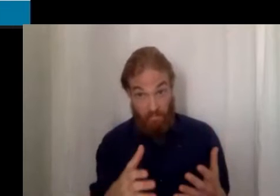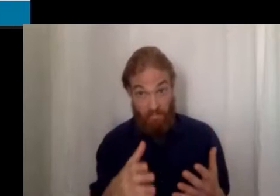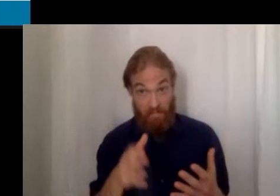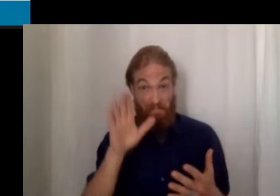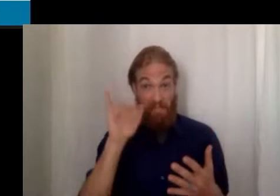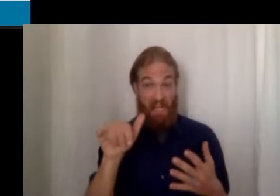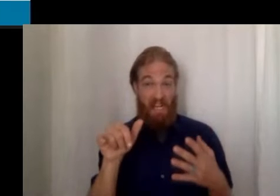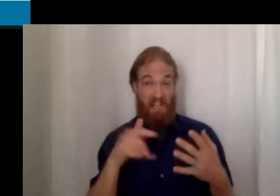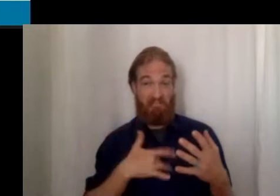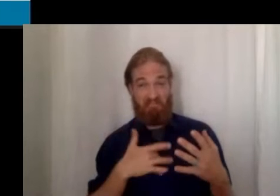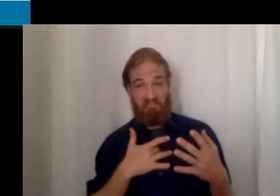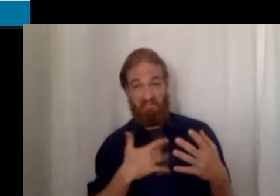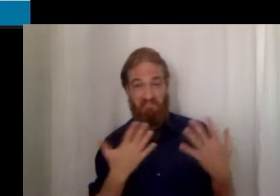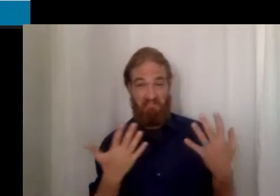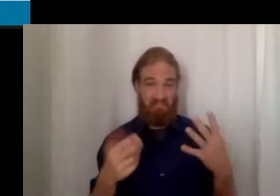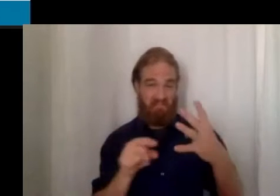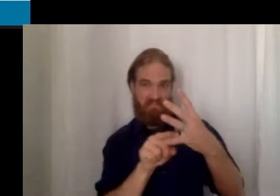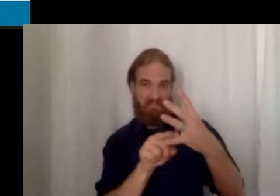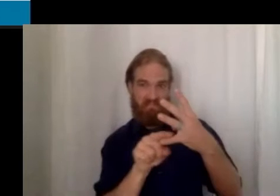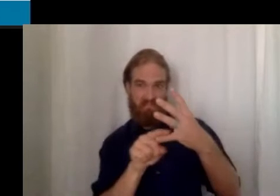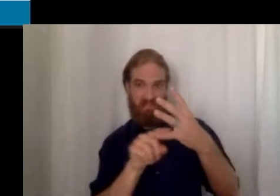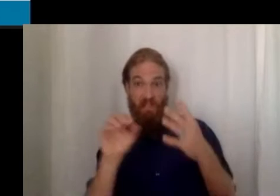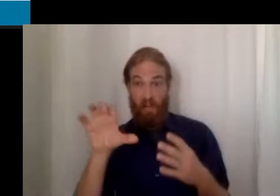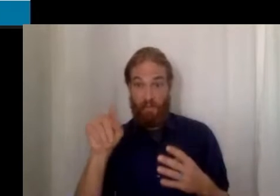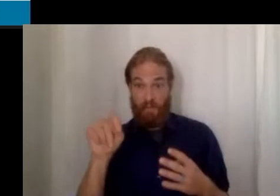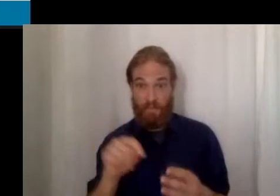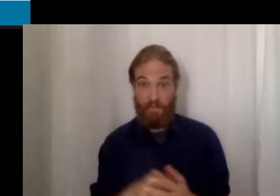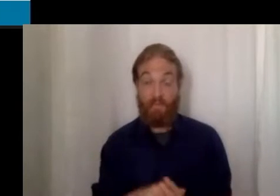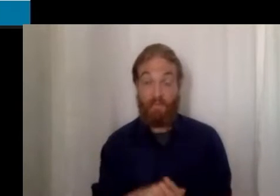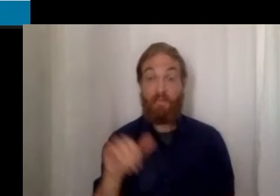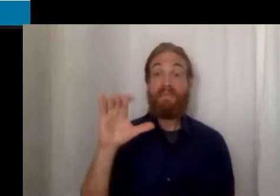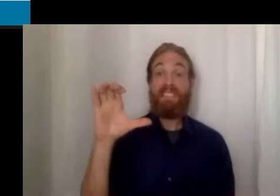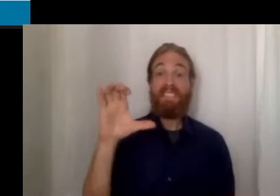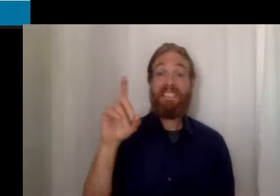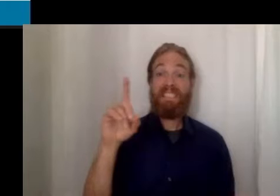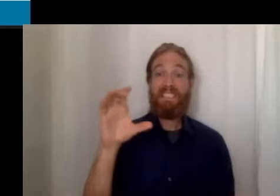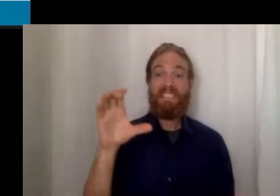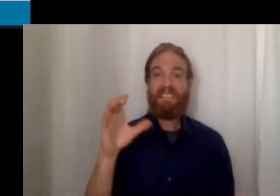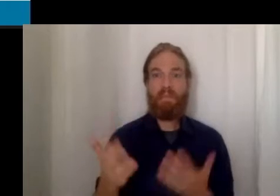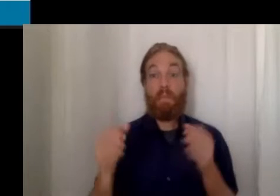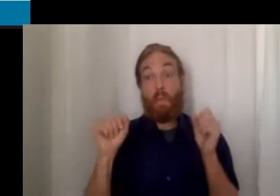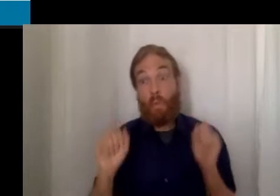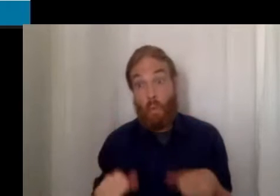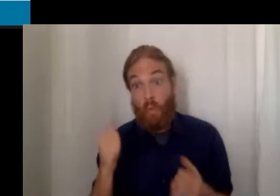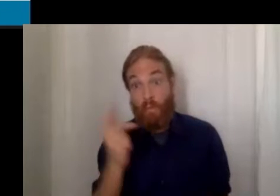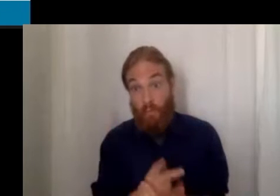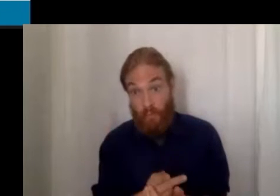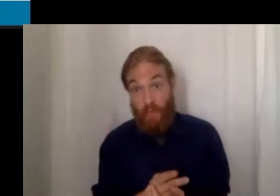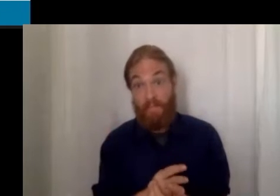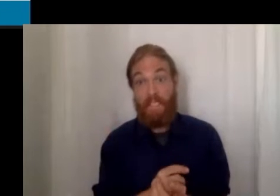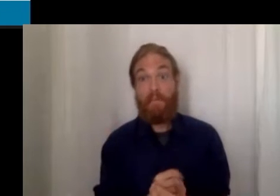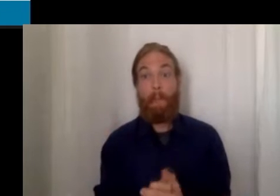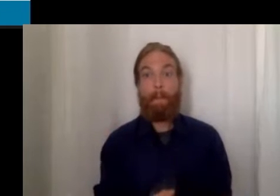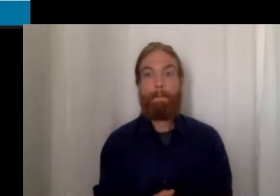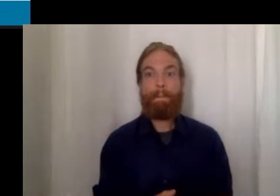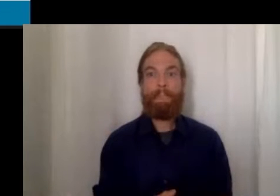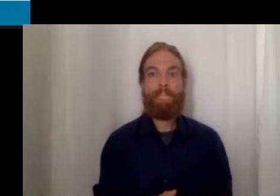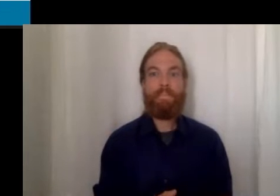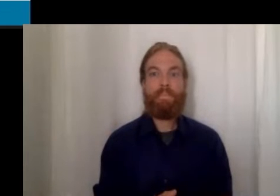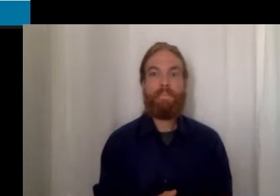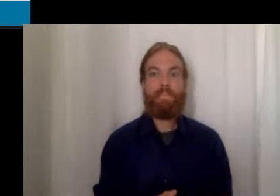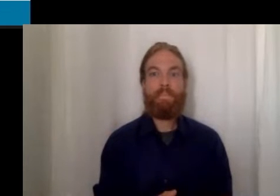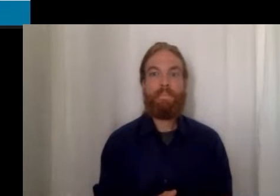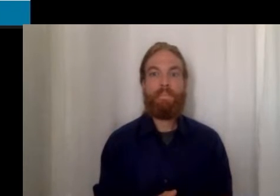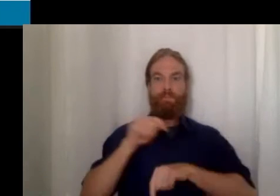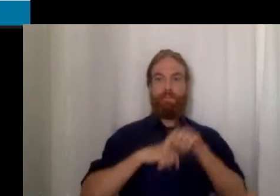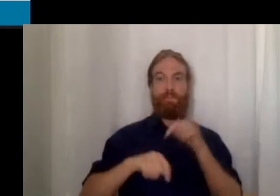on Immunization Practices at CDC potentially could approve that as early as the end of October. The doses are